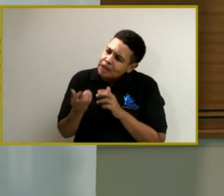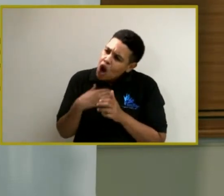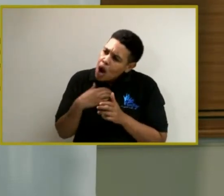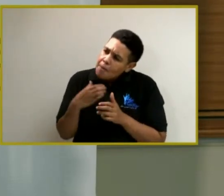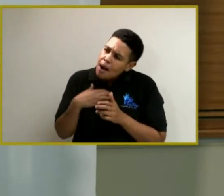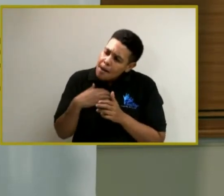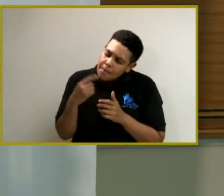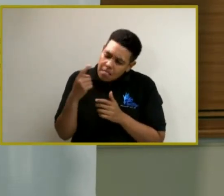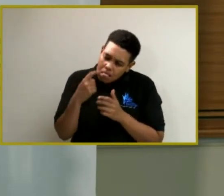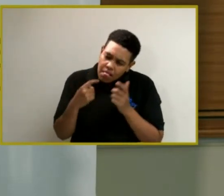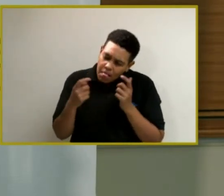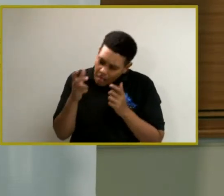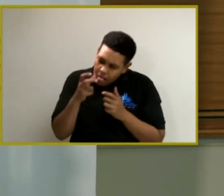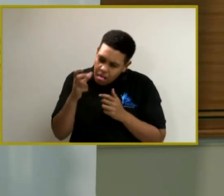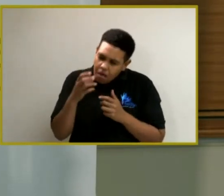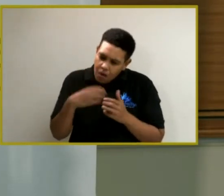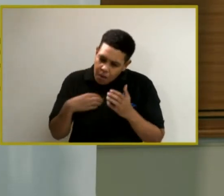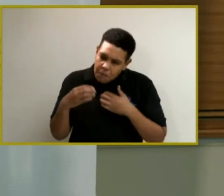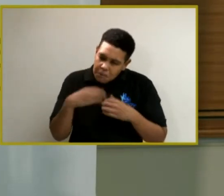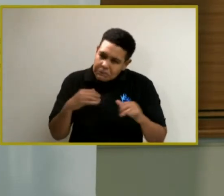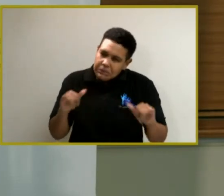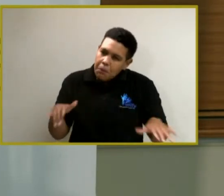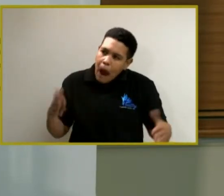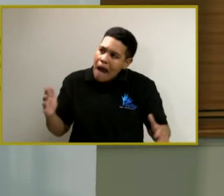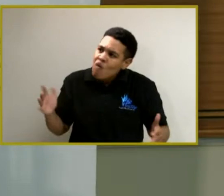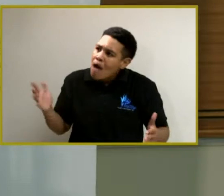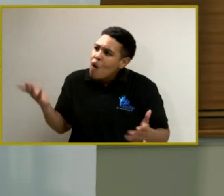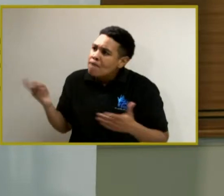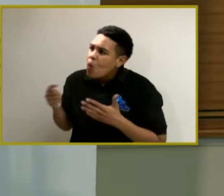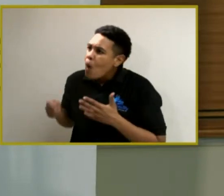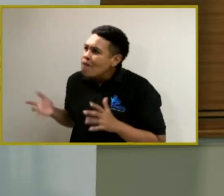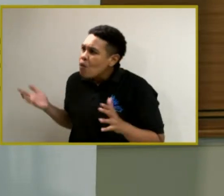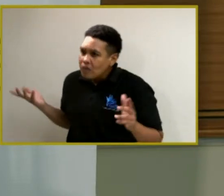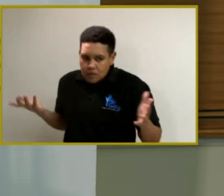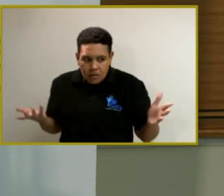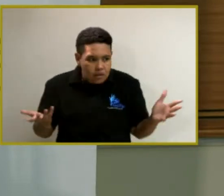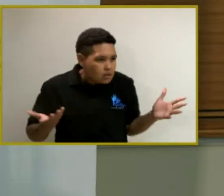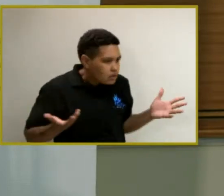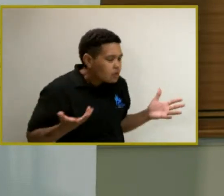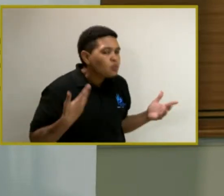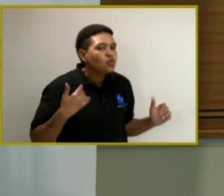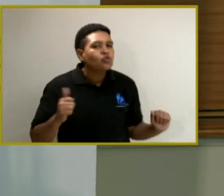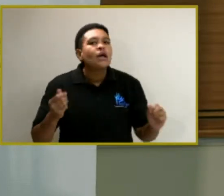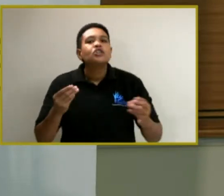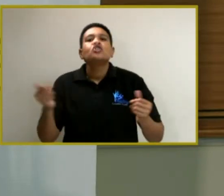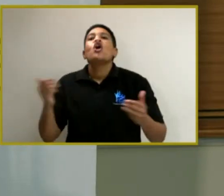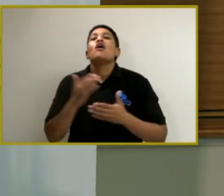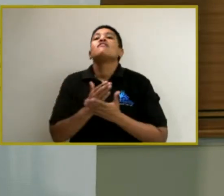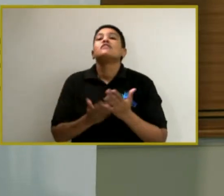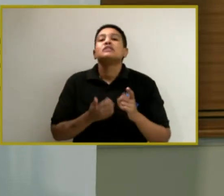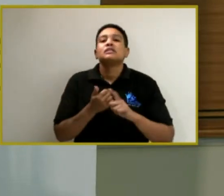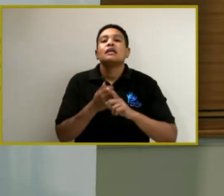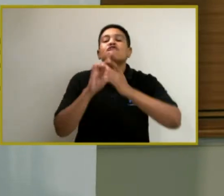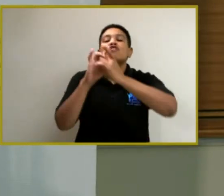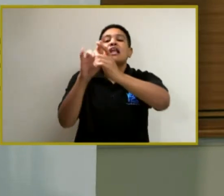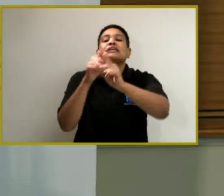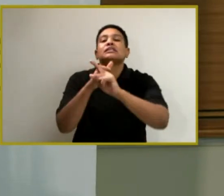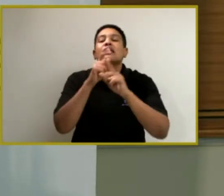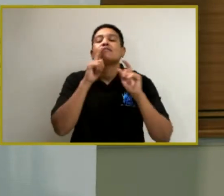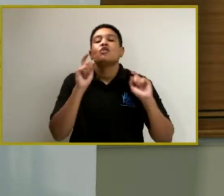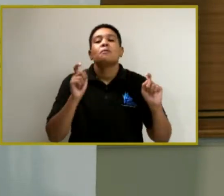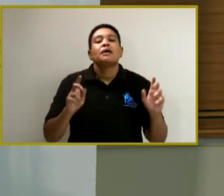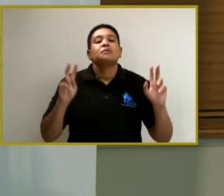complaints, and it is something that we are trying to address in terms of the